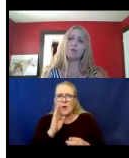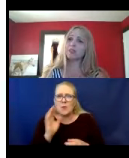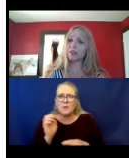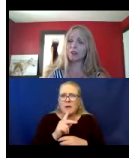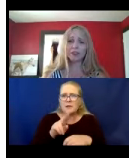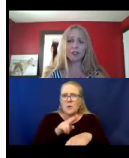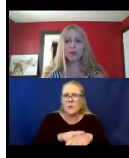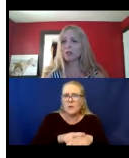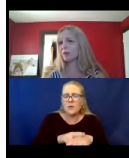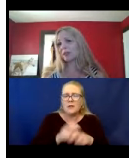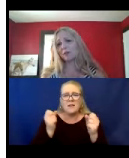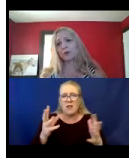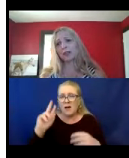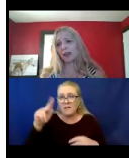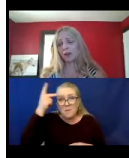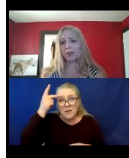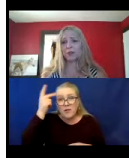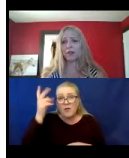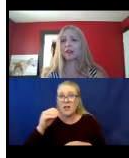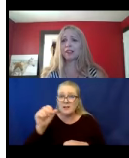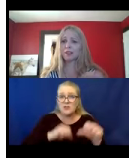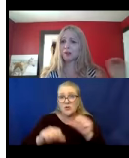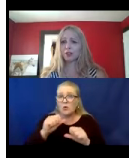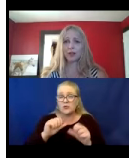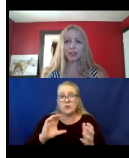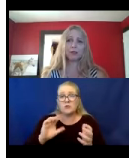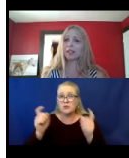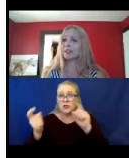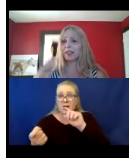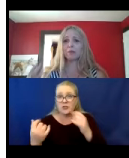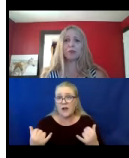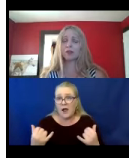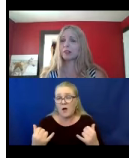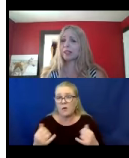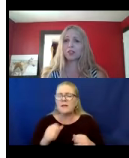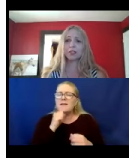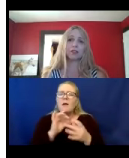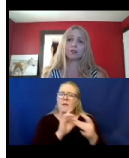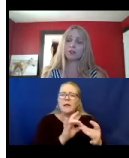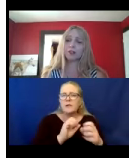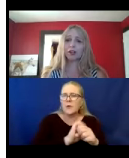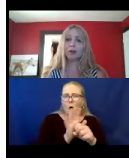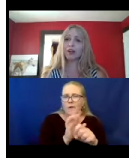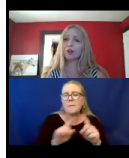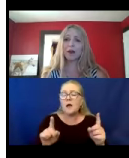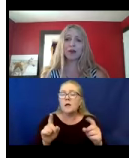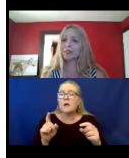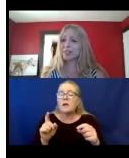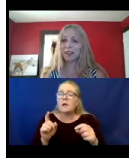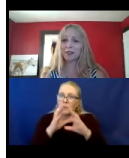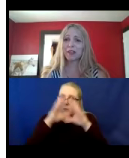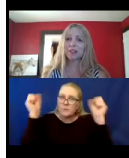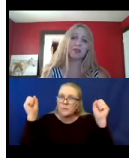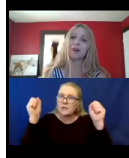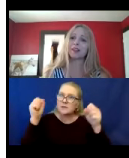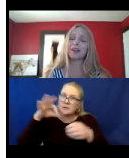lot of political and social upheaval right now, you know, not necessarily directly related to that, but we're in election year. There's a lot going on no matter what side